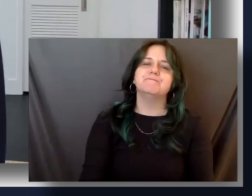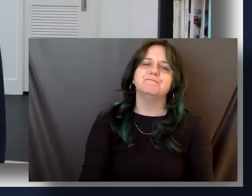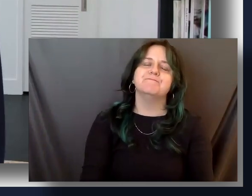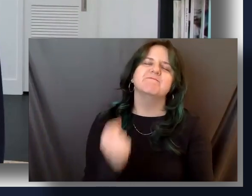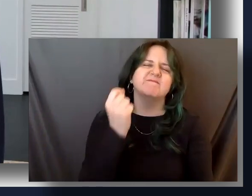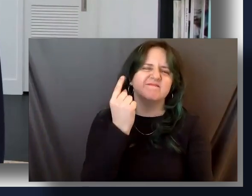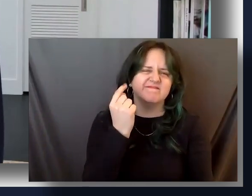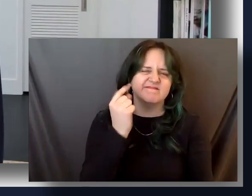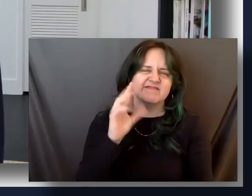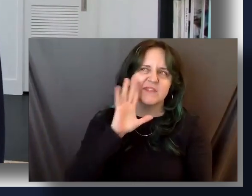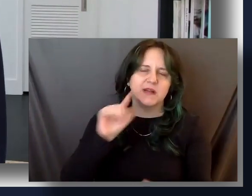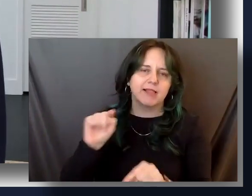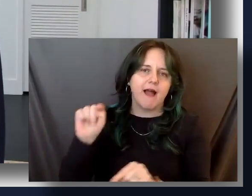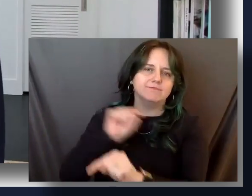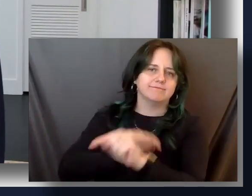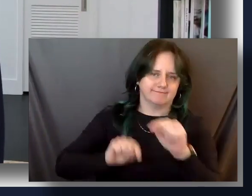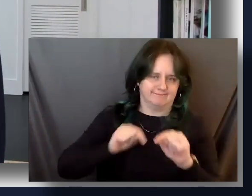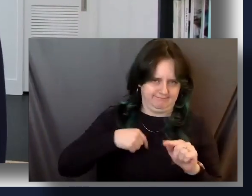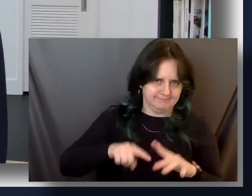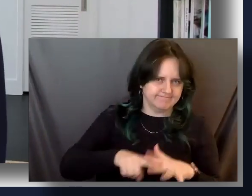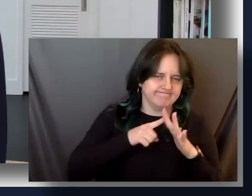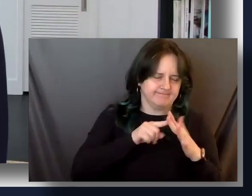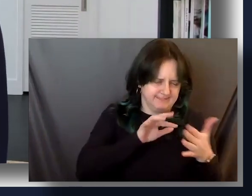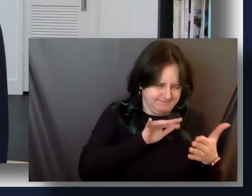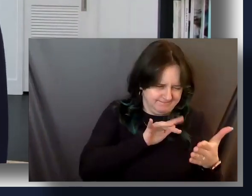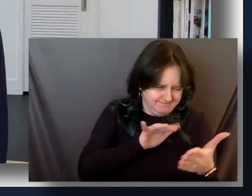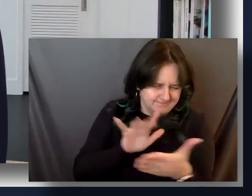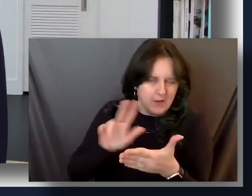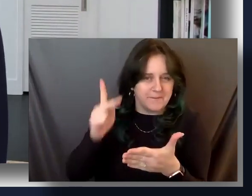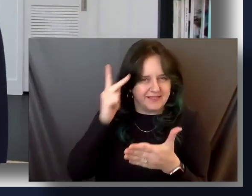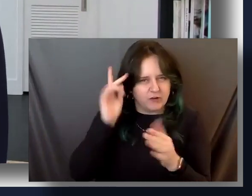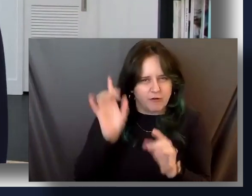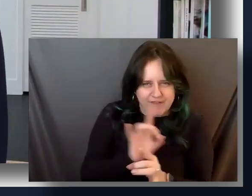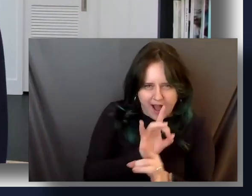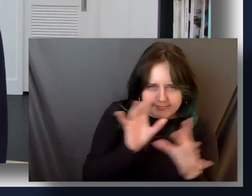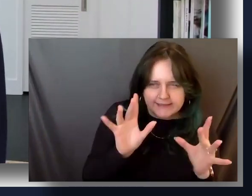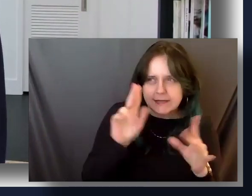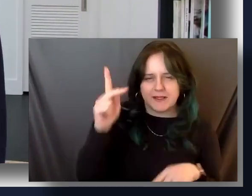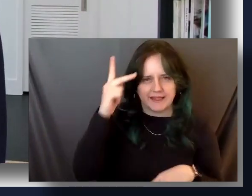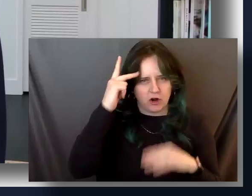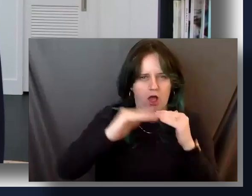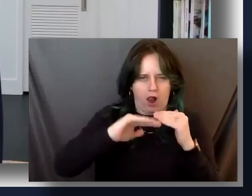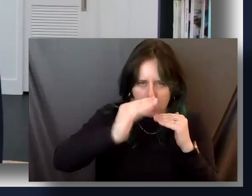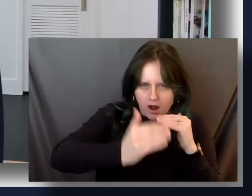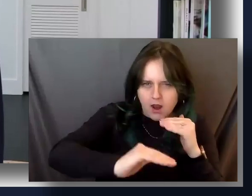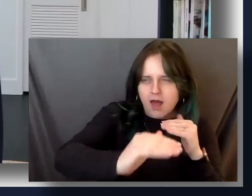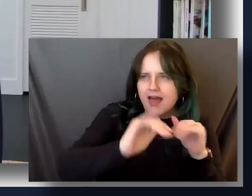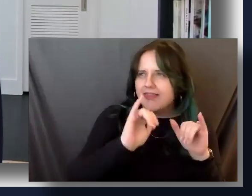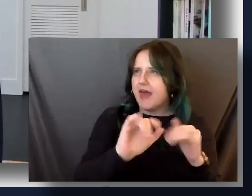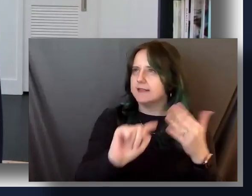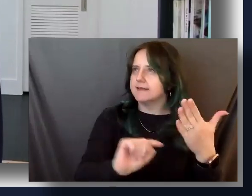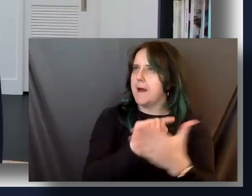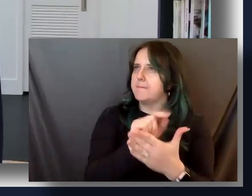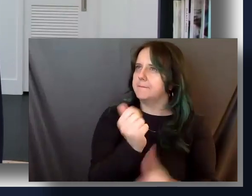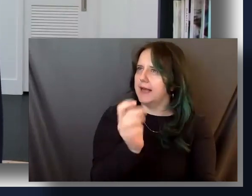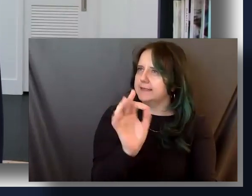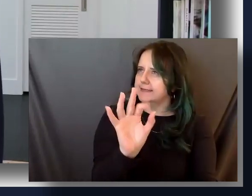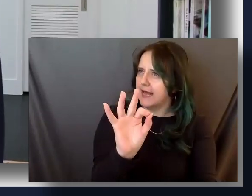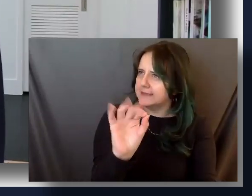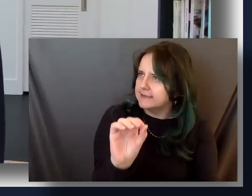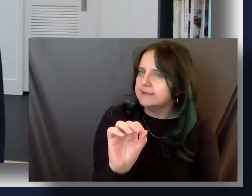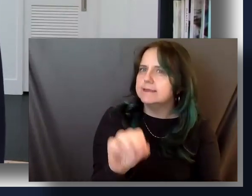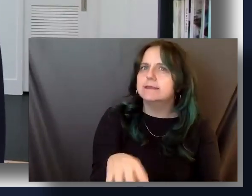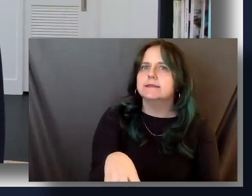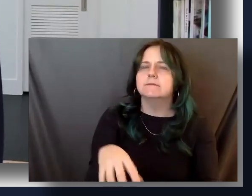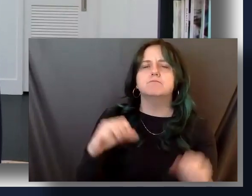back to when I started studying political violence and political instability. It was 1990. It was right after the Cold War.